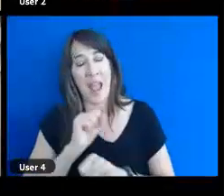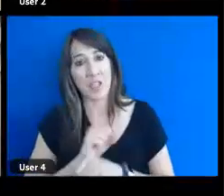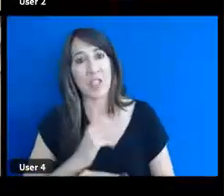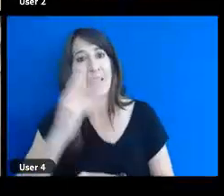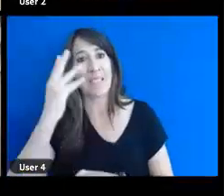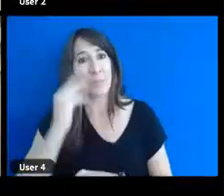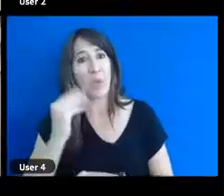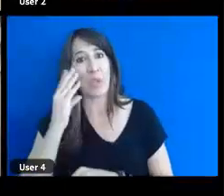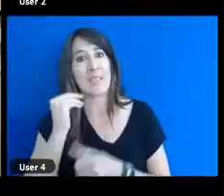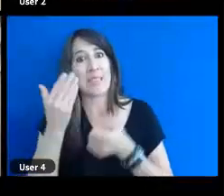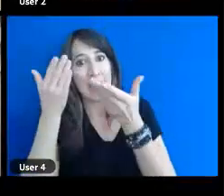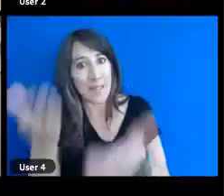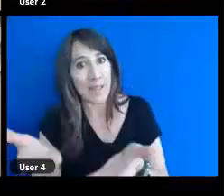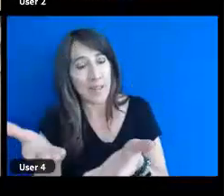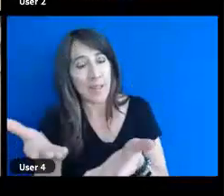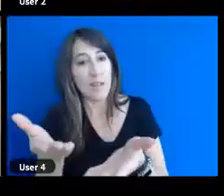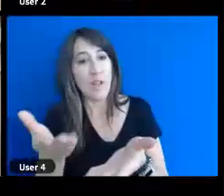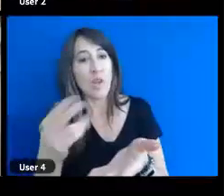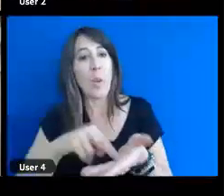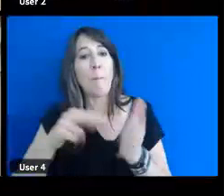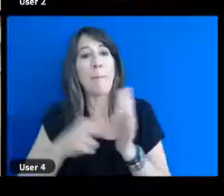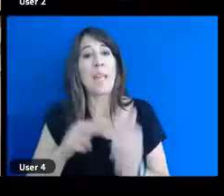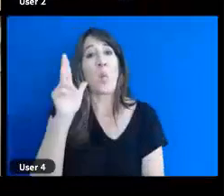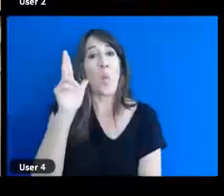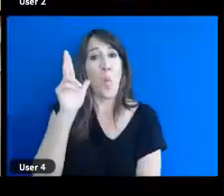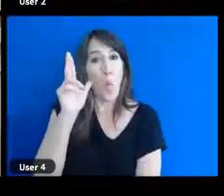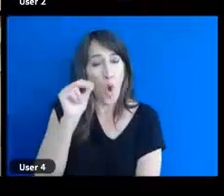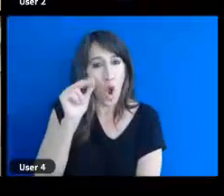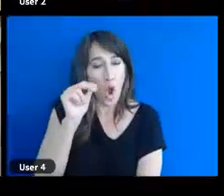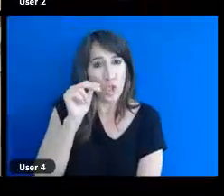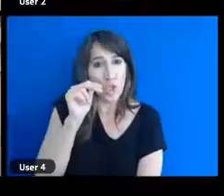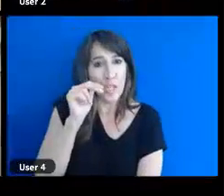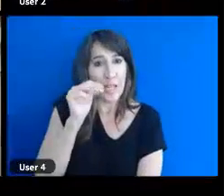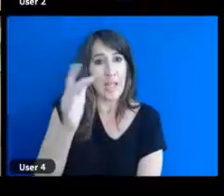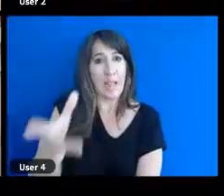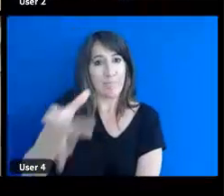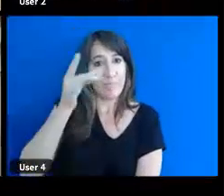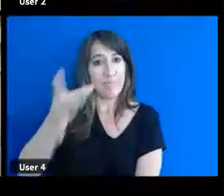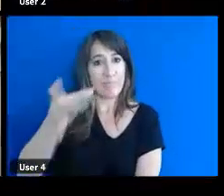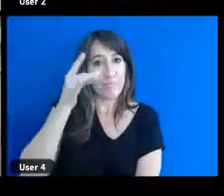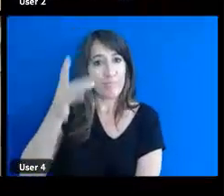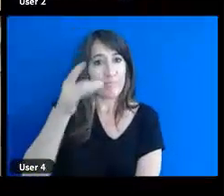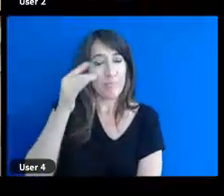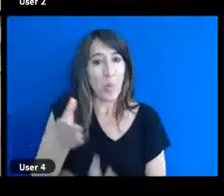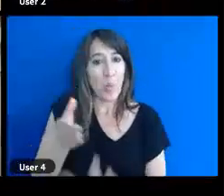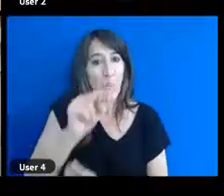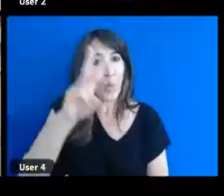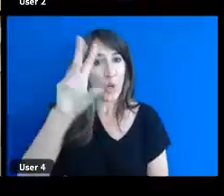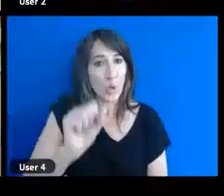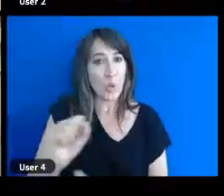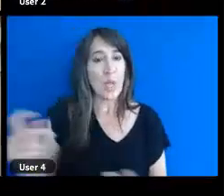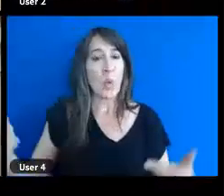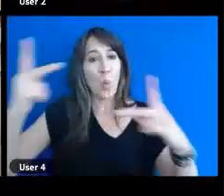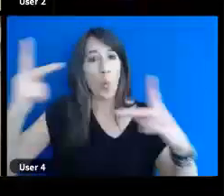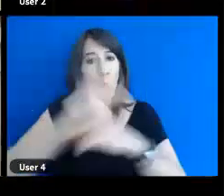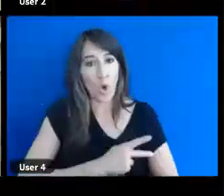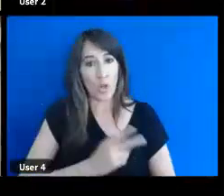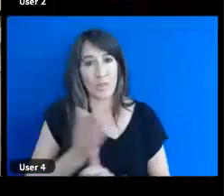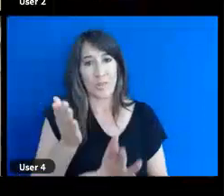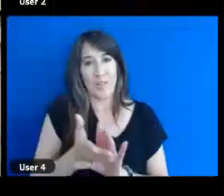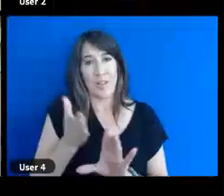impact on them than it was on the people who actually experienced the bombing itself, which I think is